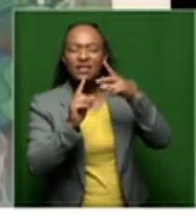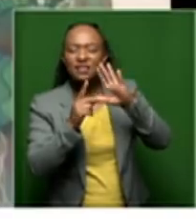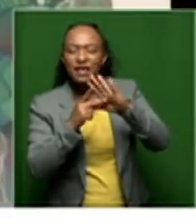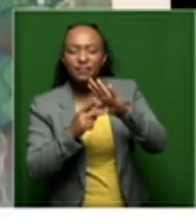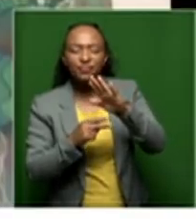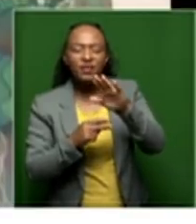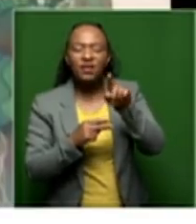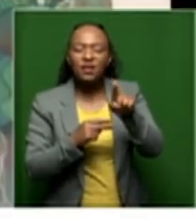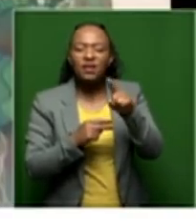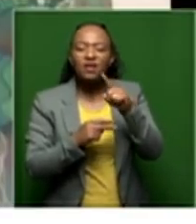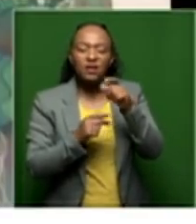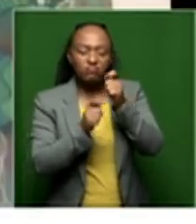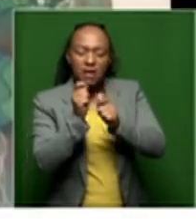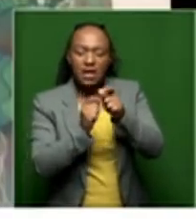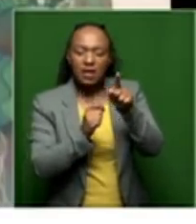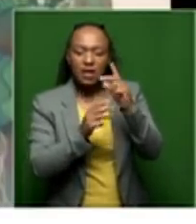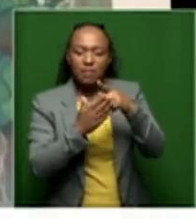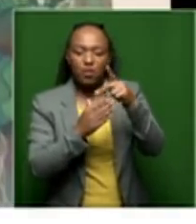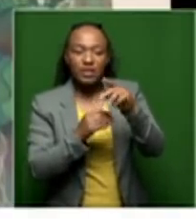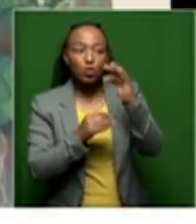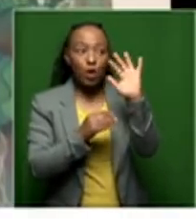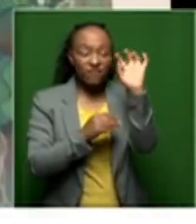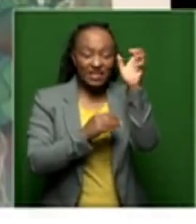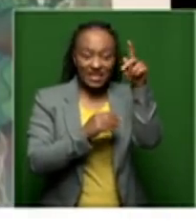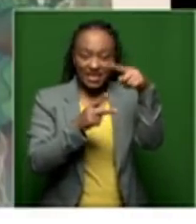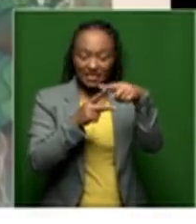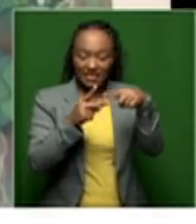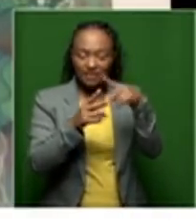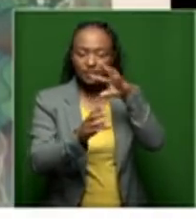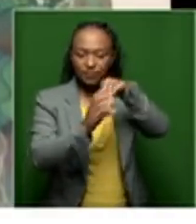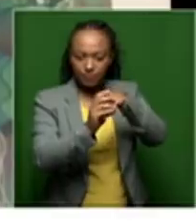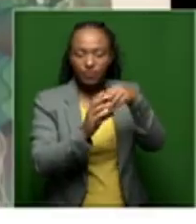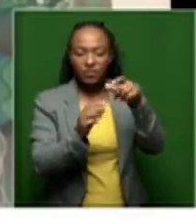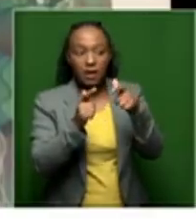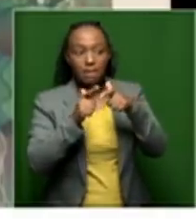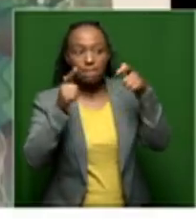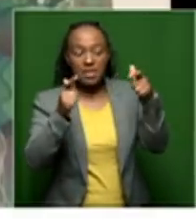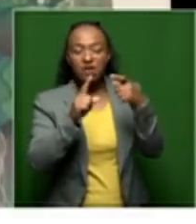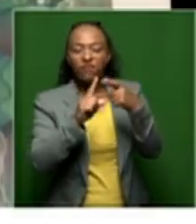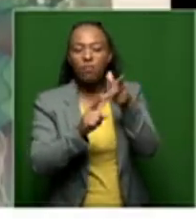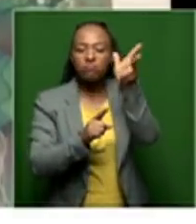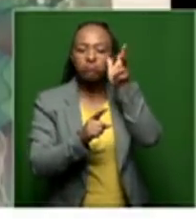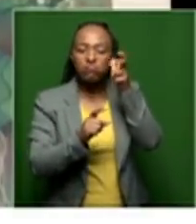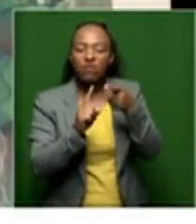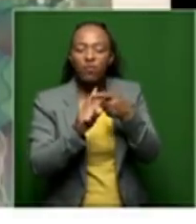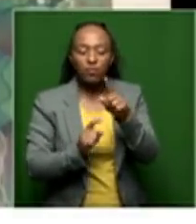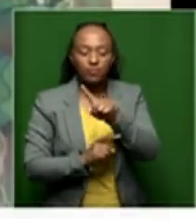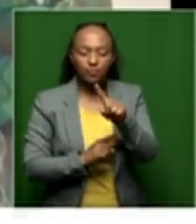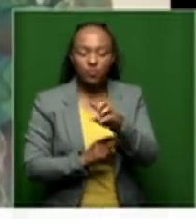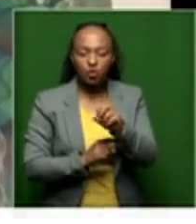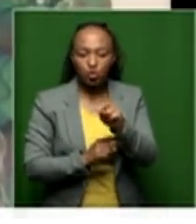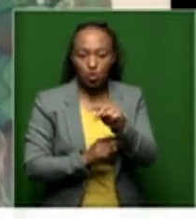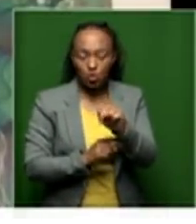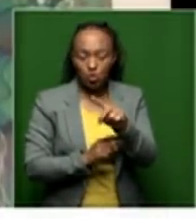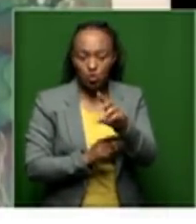in the Free State issues are largely issues emanating from the Zondo Commission, and we certainly do not want